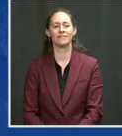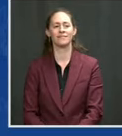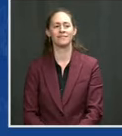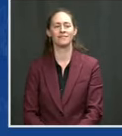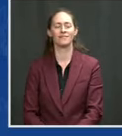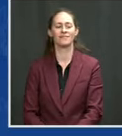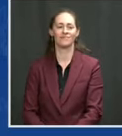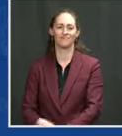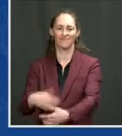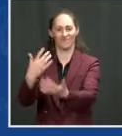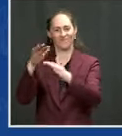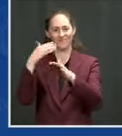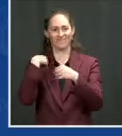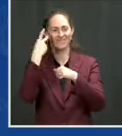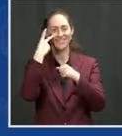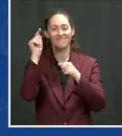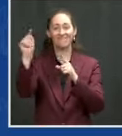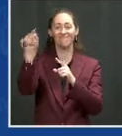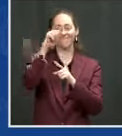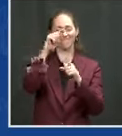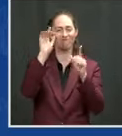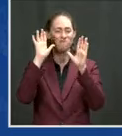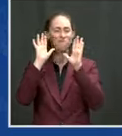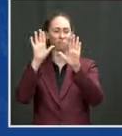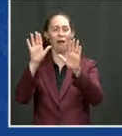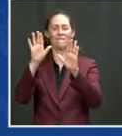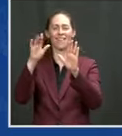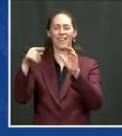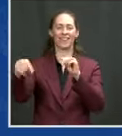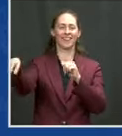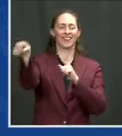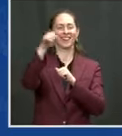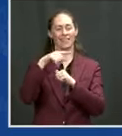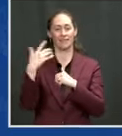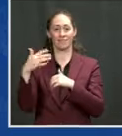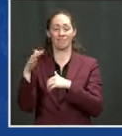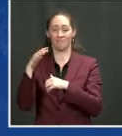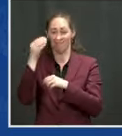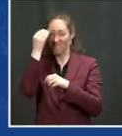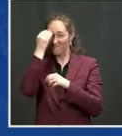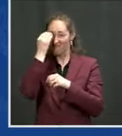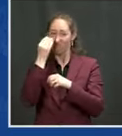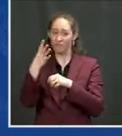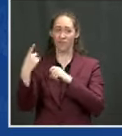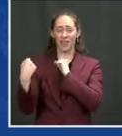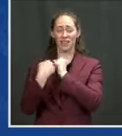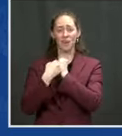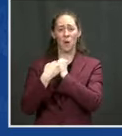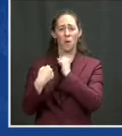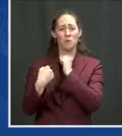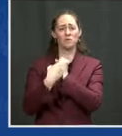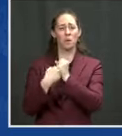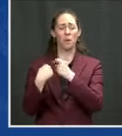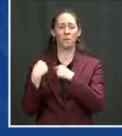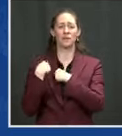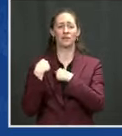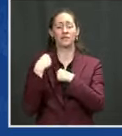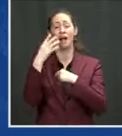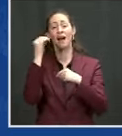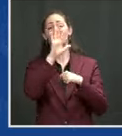chasing us or eclipsing us. And this positive, as you say, Mr. President, approach to getting every